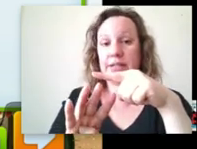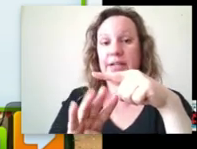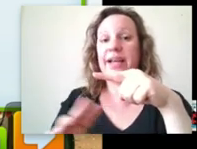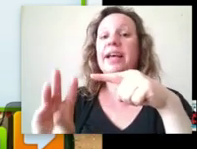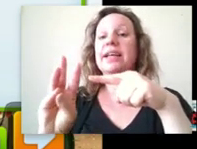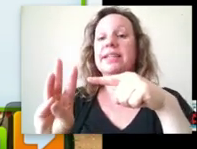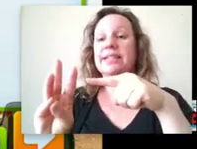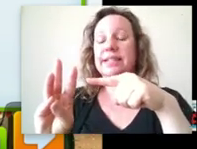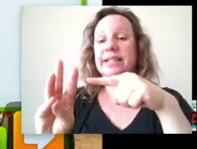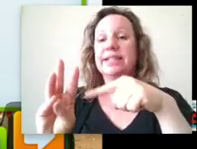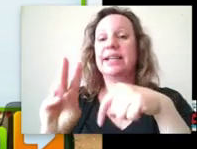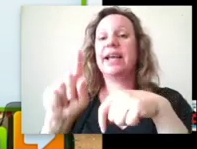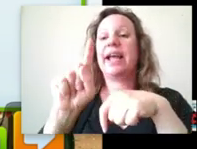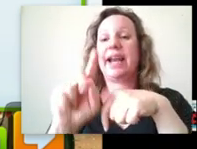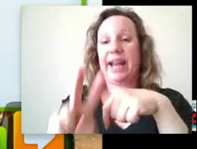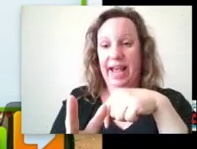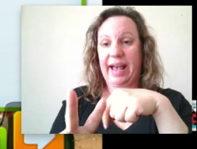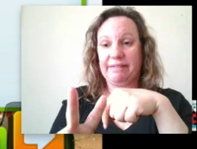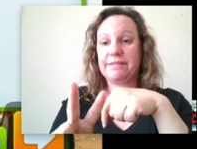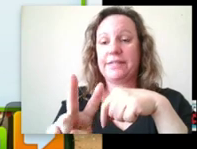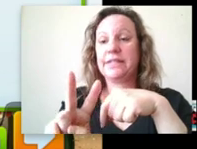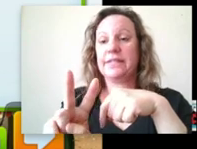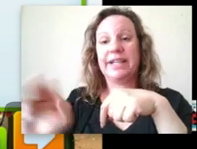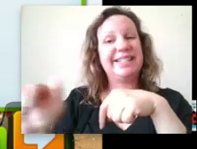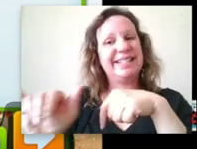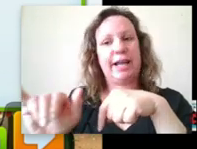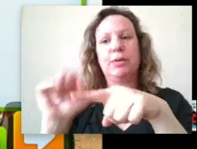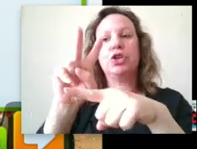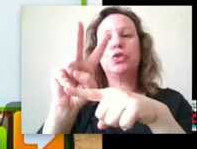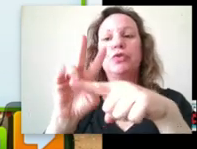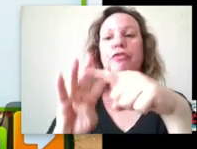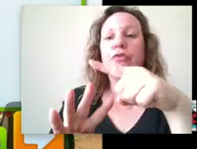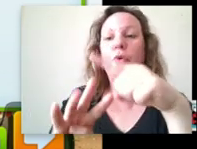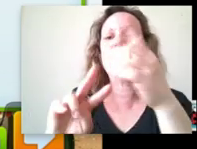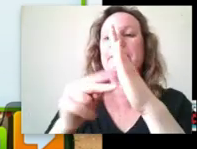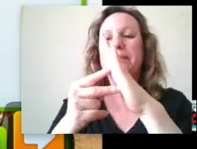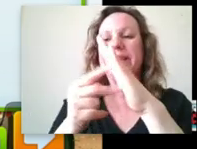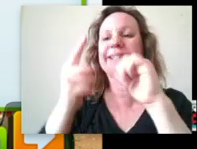6.5. 6 2/4 would be the same as 6.5 inches.